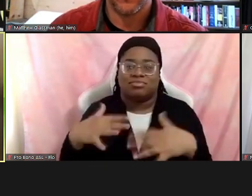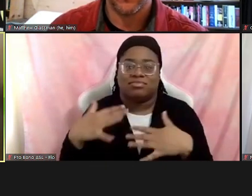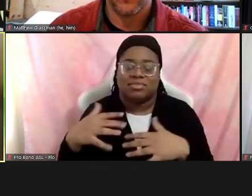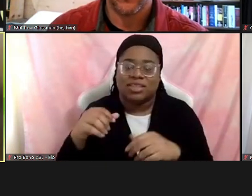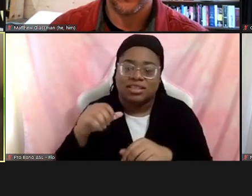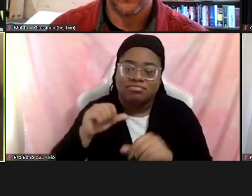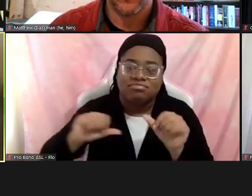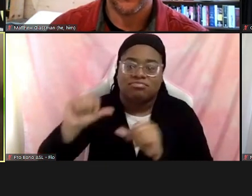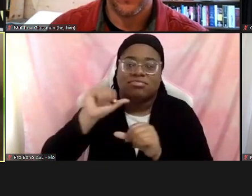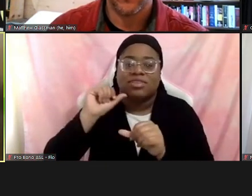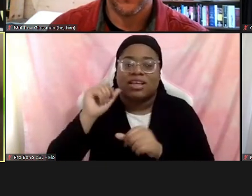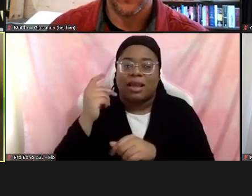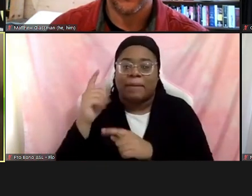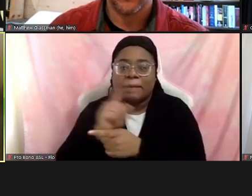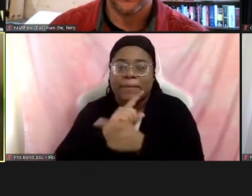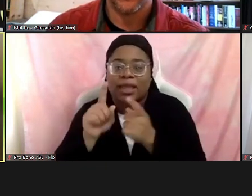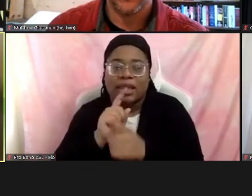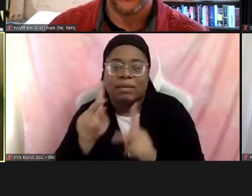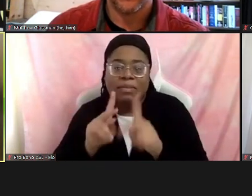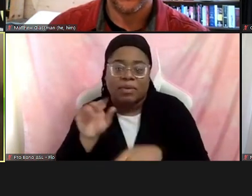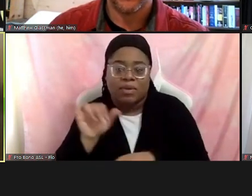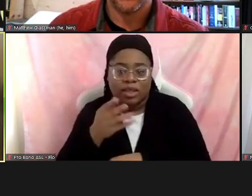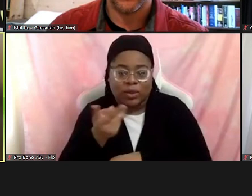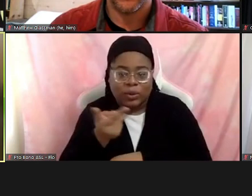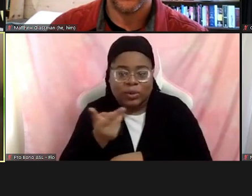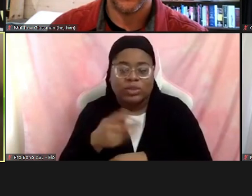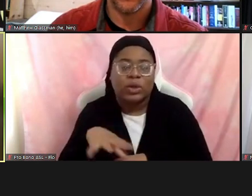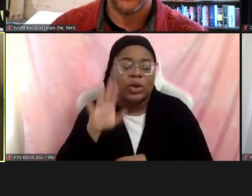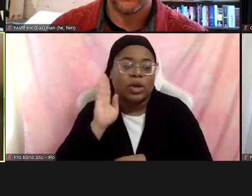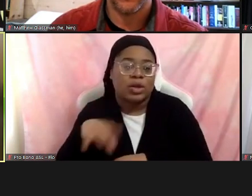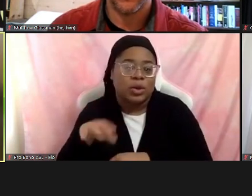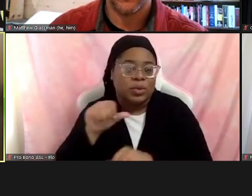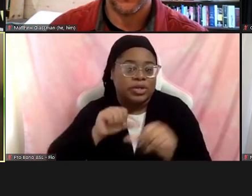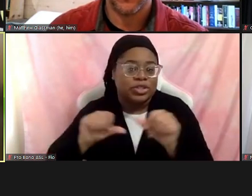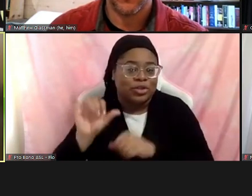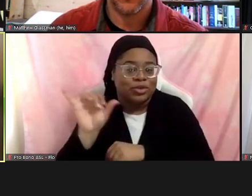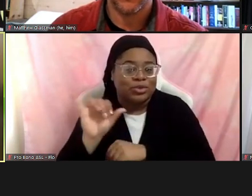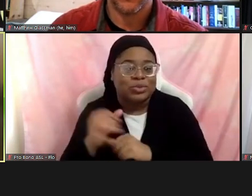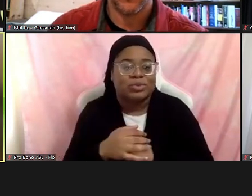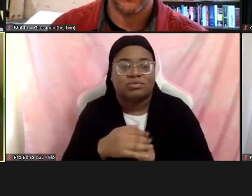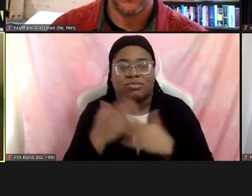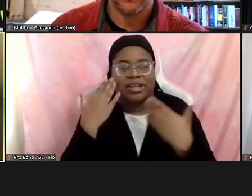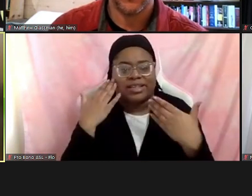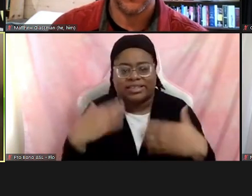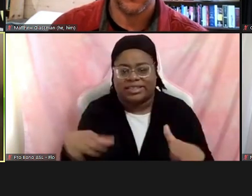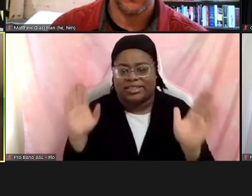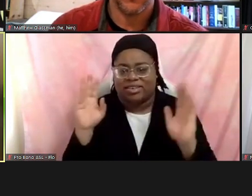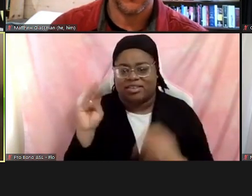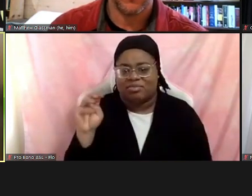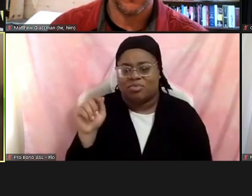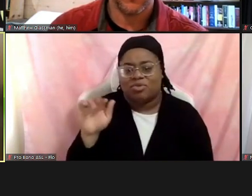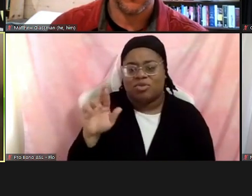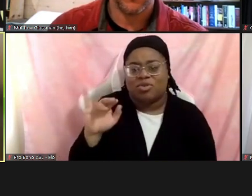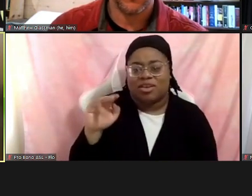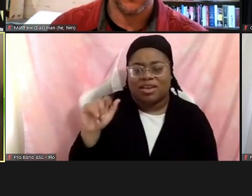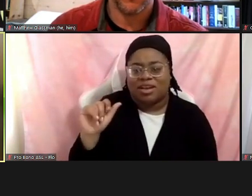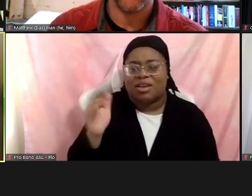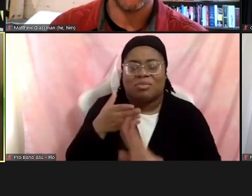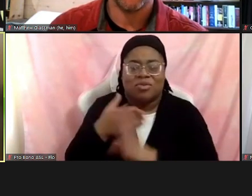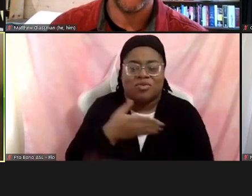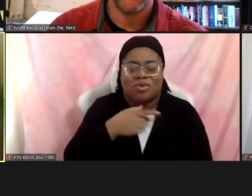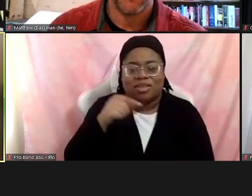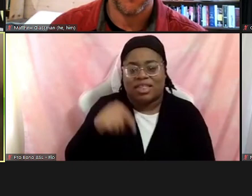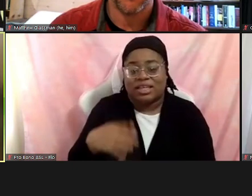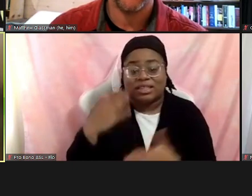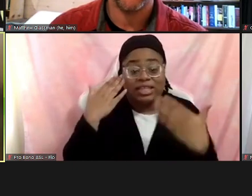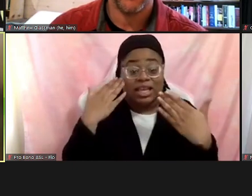where we get to meet people like you and also get to know each other. Like, I didn't know Marina before this. I didn't